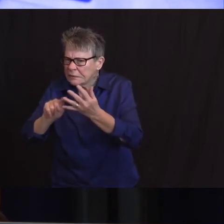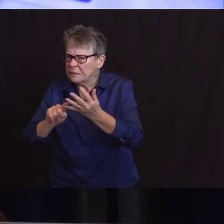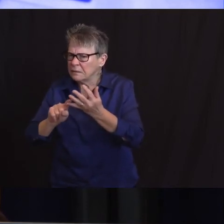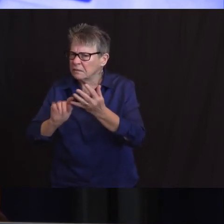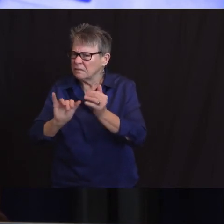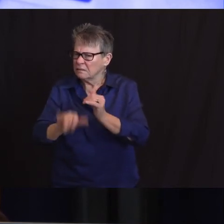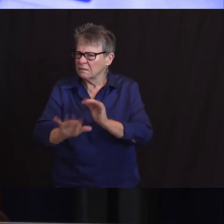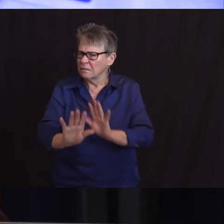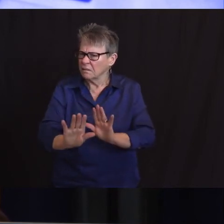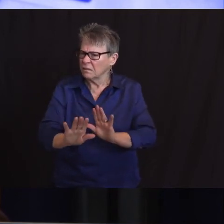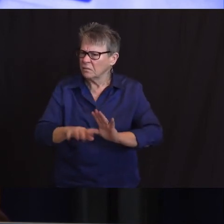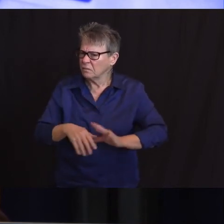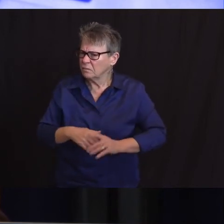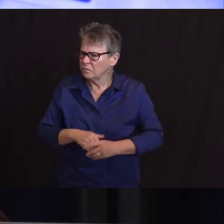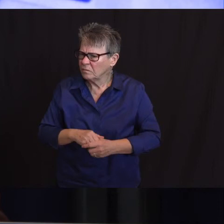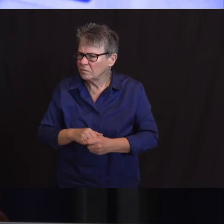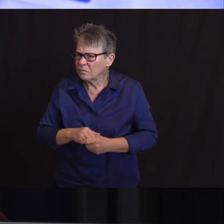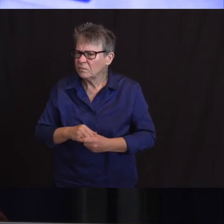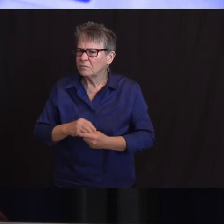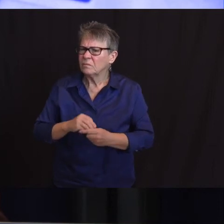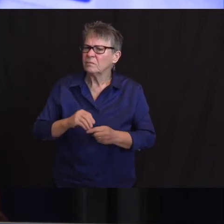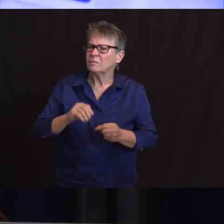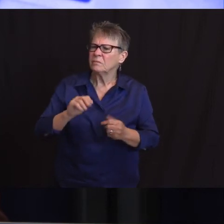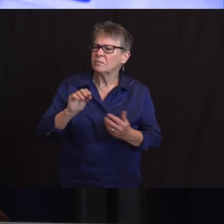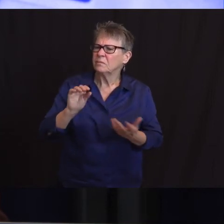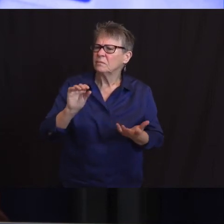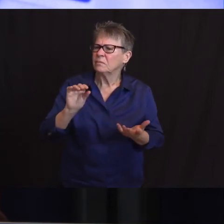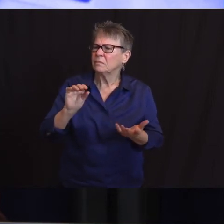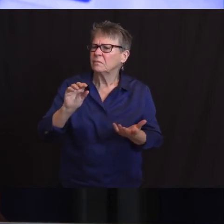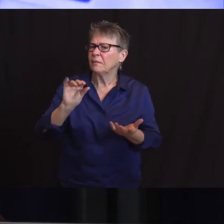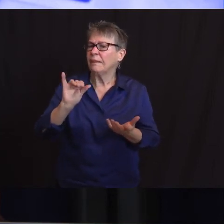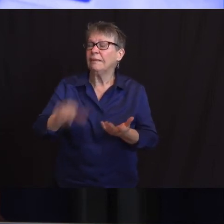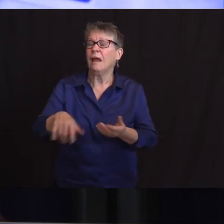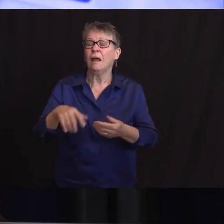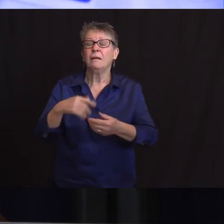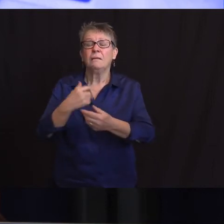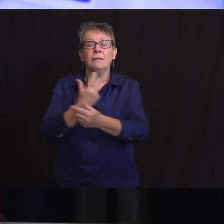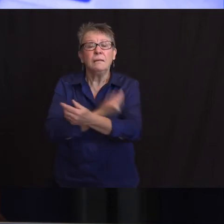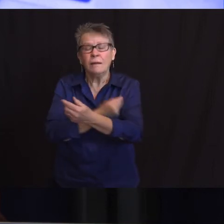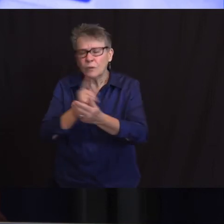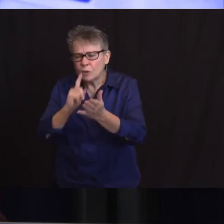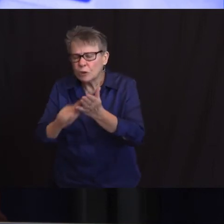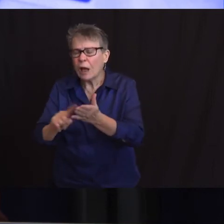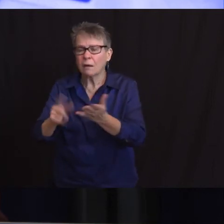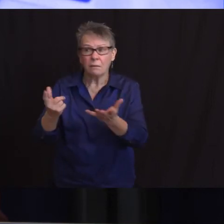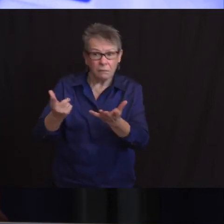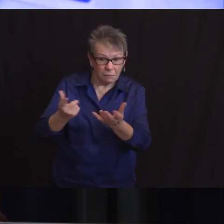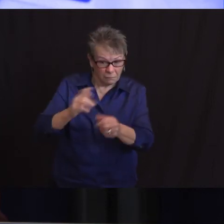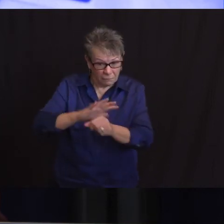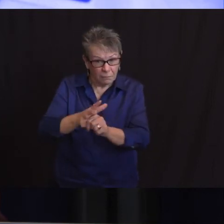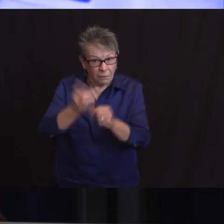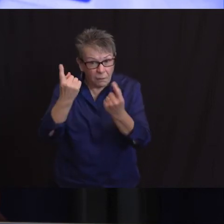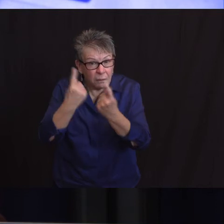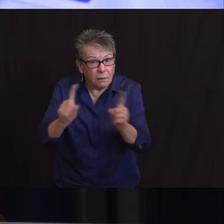the vaccine. Based on current knowledge, experts believe that the mRNA vaccines, which are the Pfizer